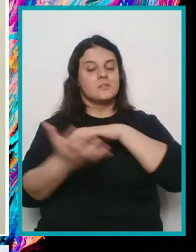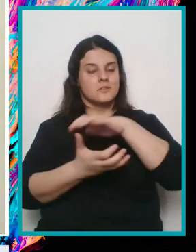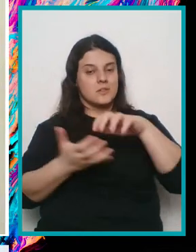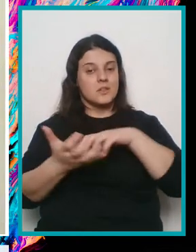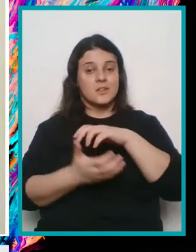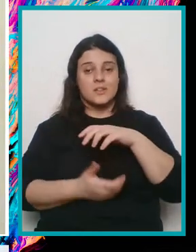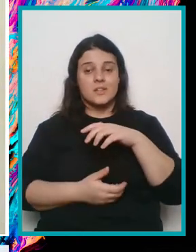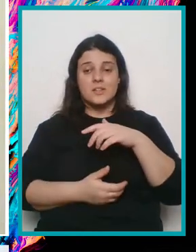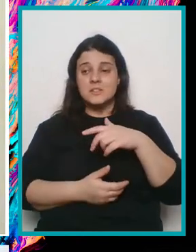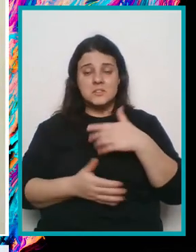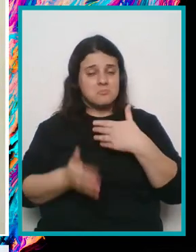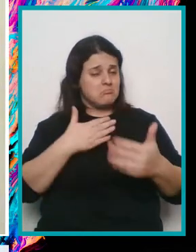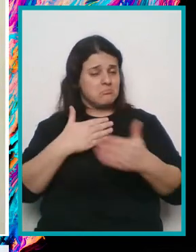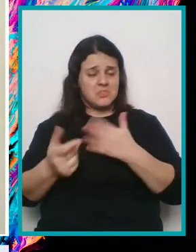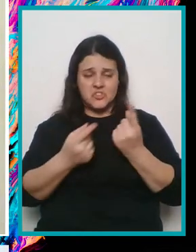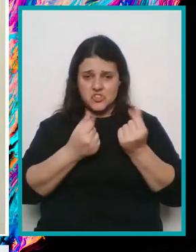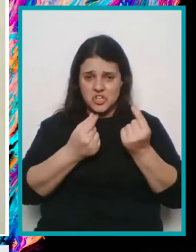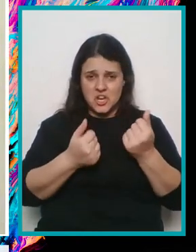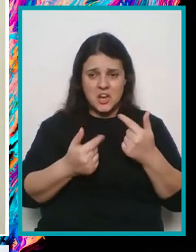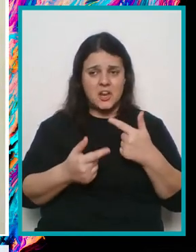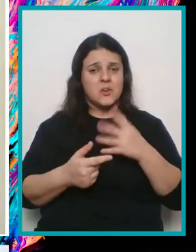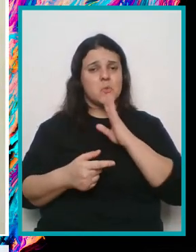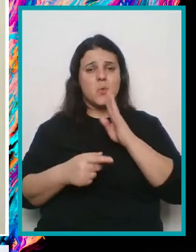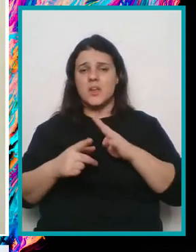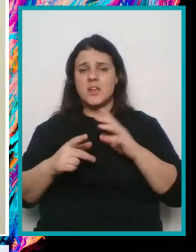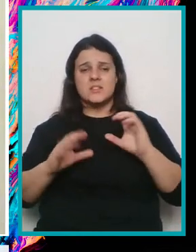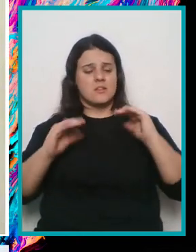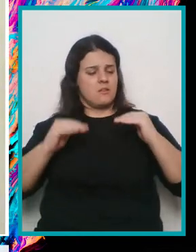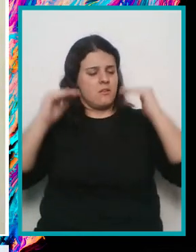Everyone could fall a victim.